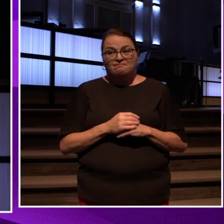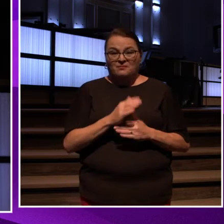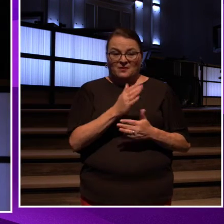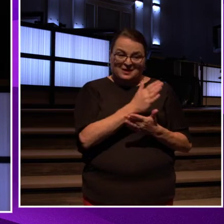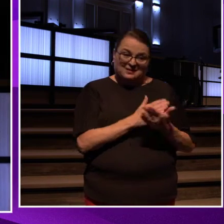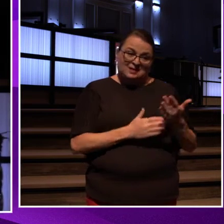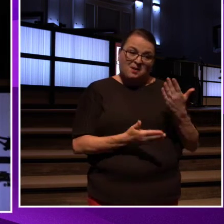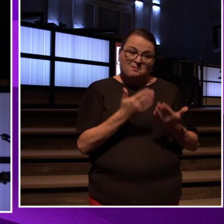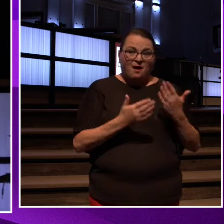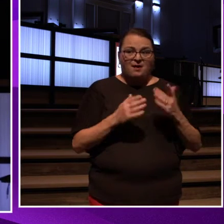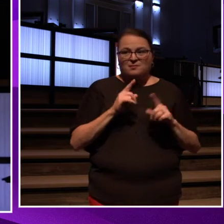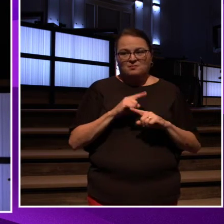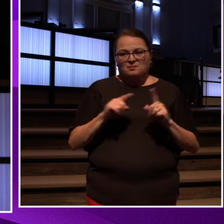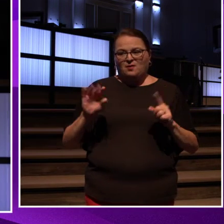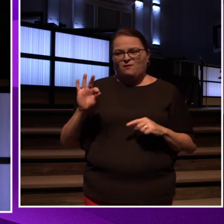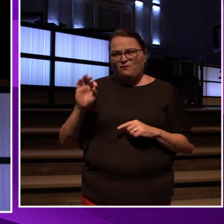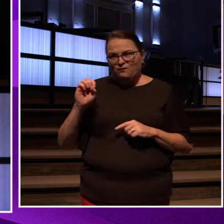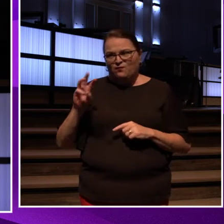but few have.